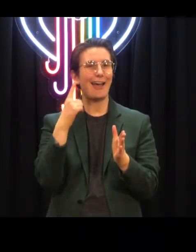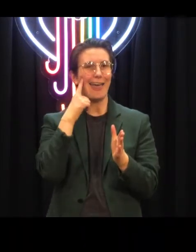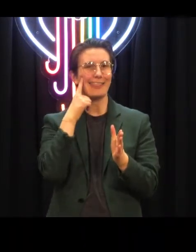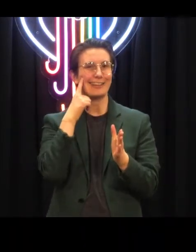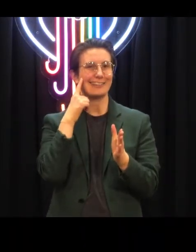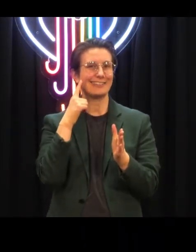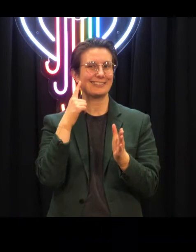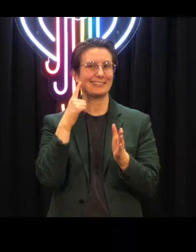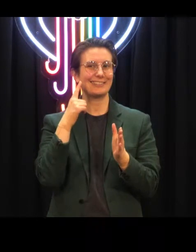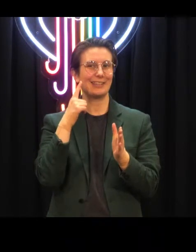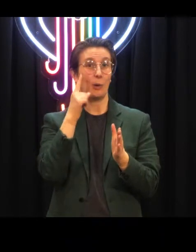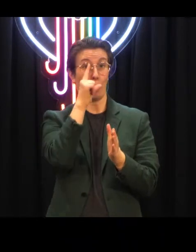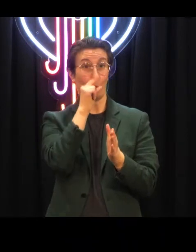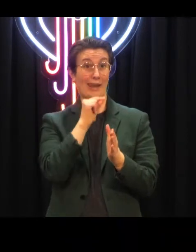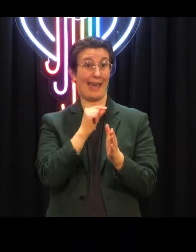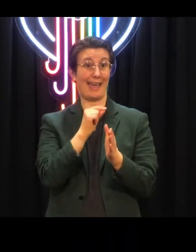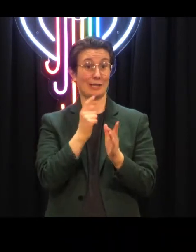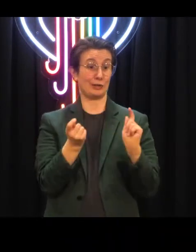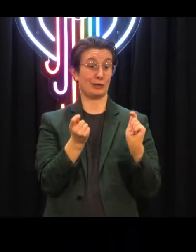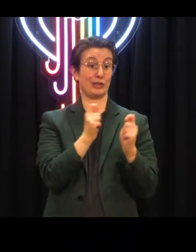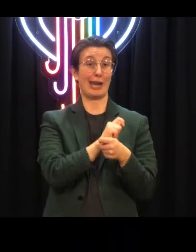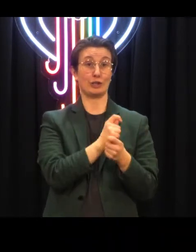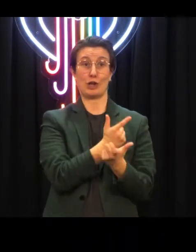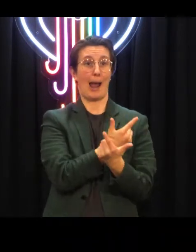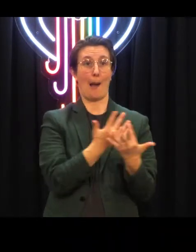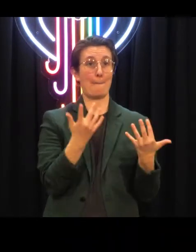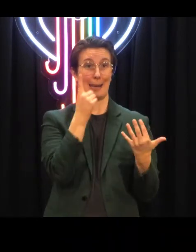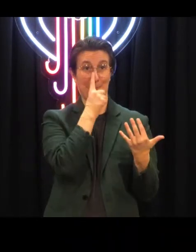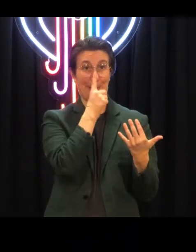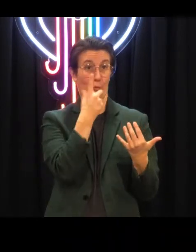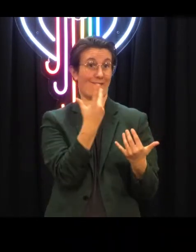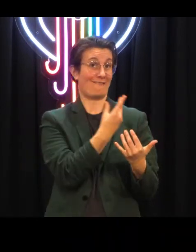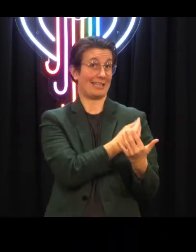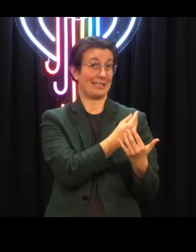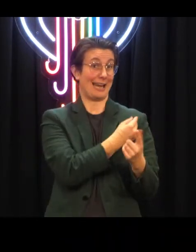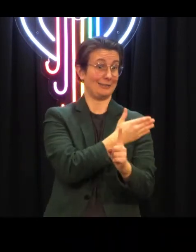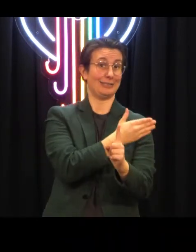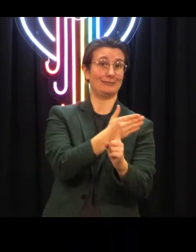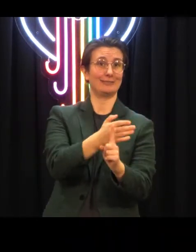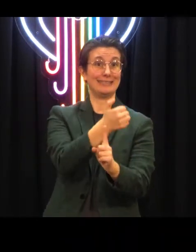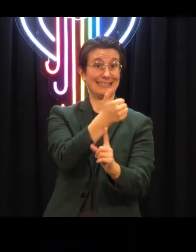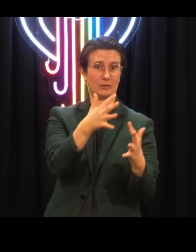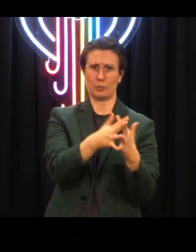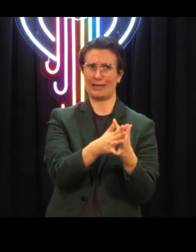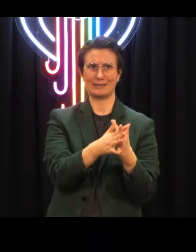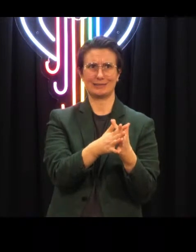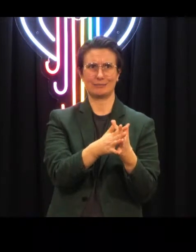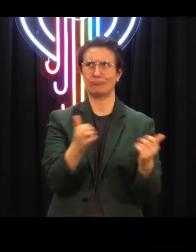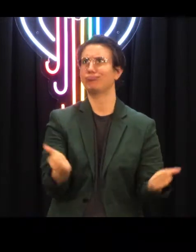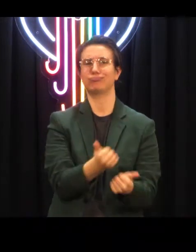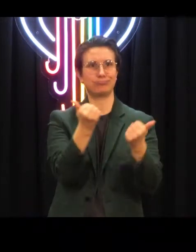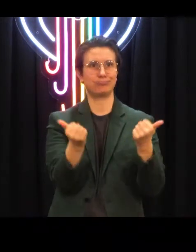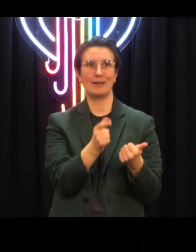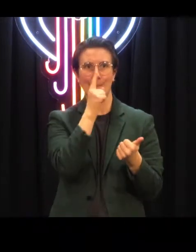we can make in that time to the protection we have against large outbreaks. We